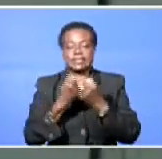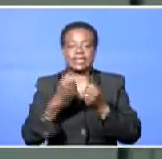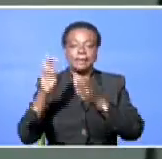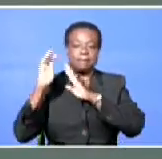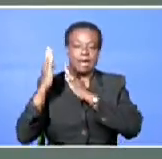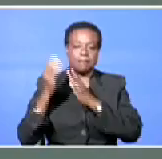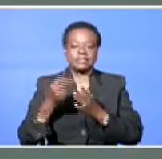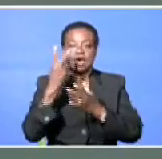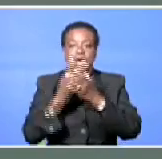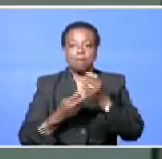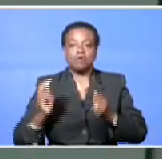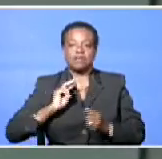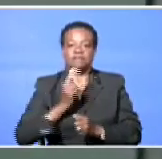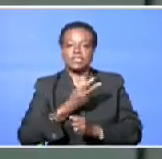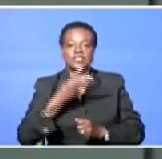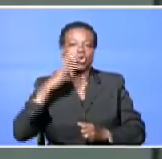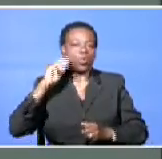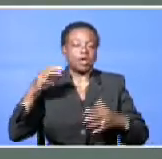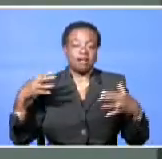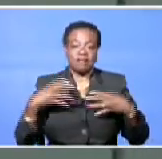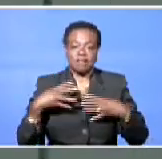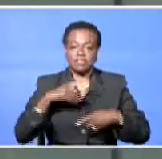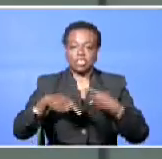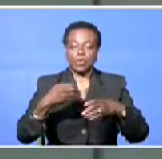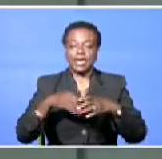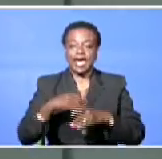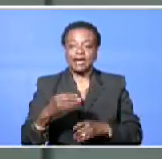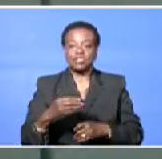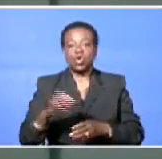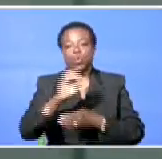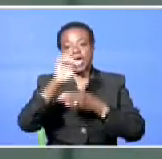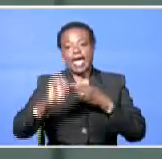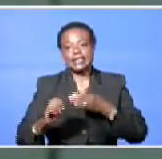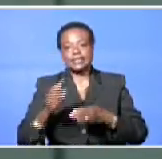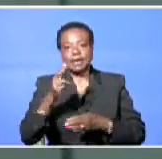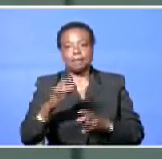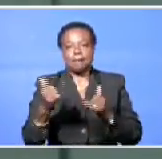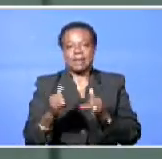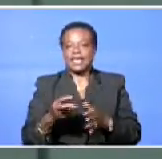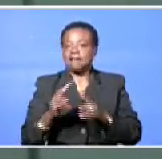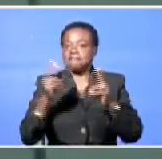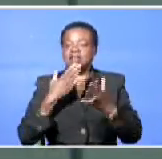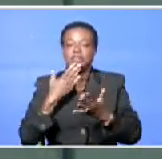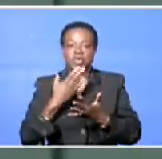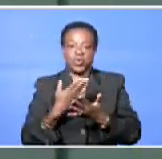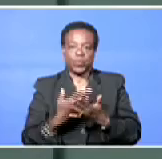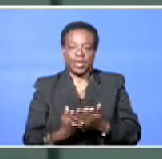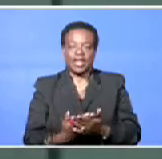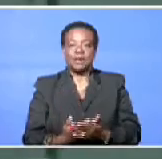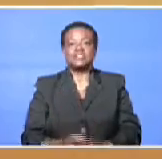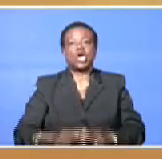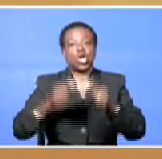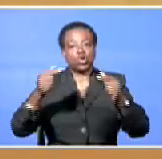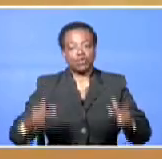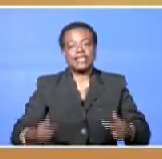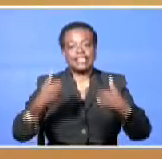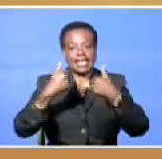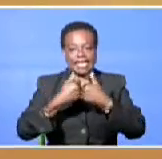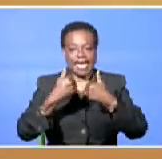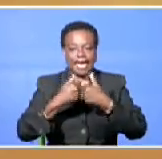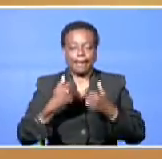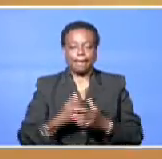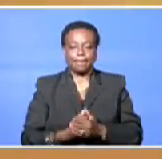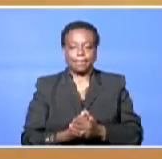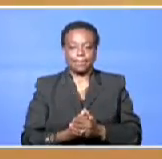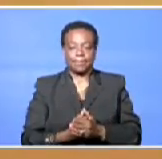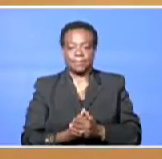Both of us were pretty nervous going out, but we ended up playing really well, and it was a great match overall. The doubles was a